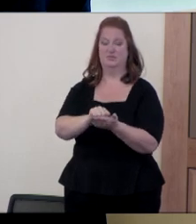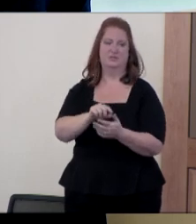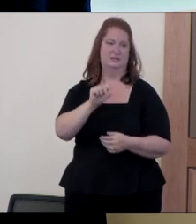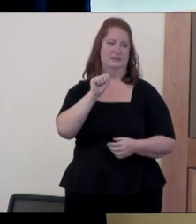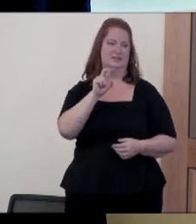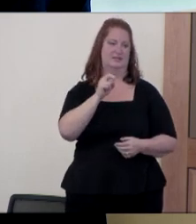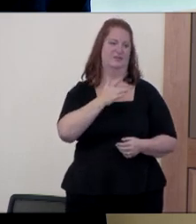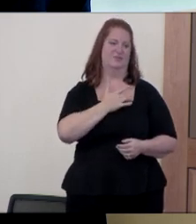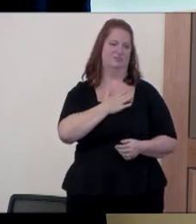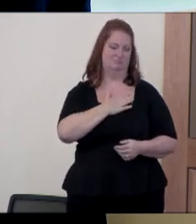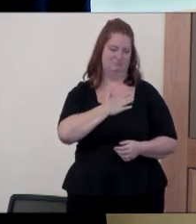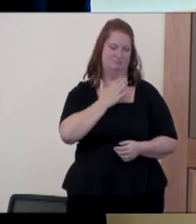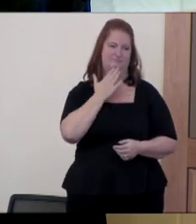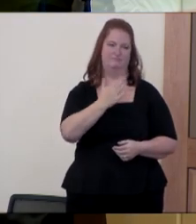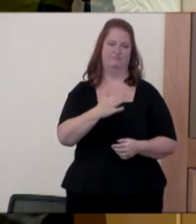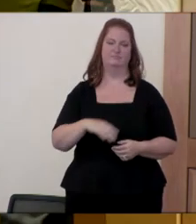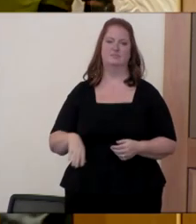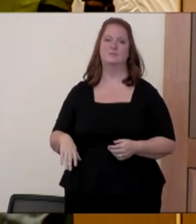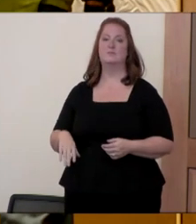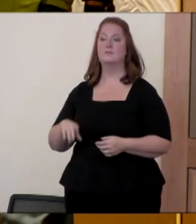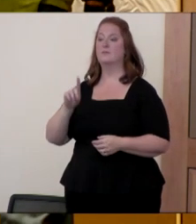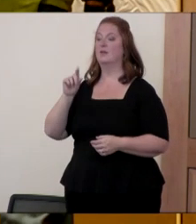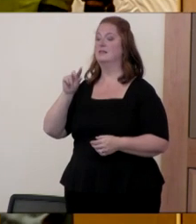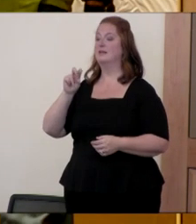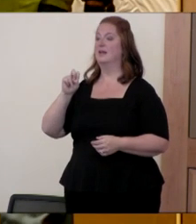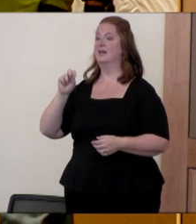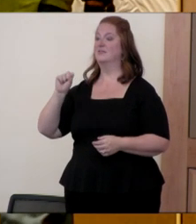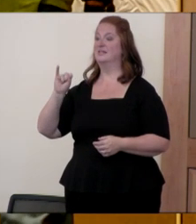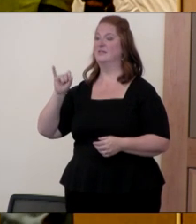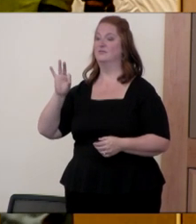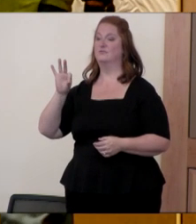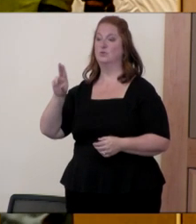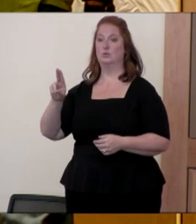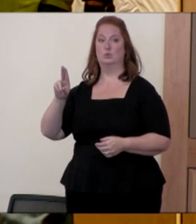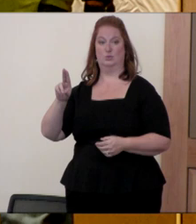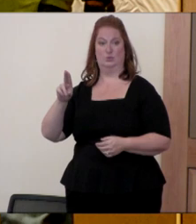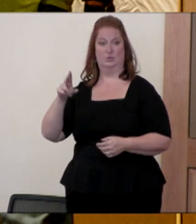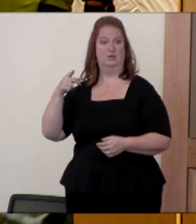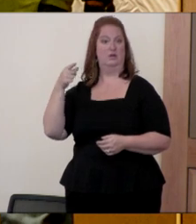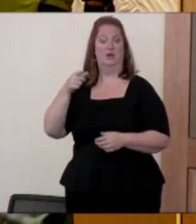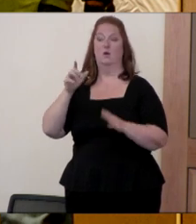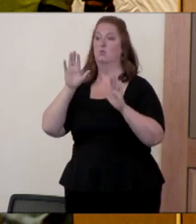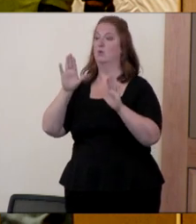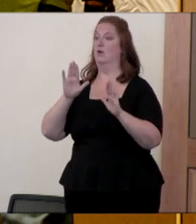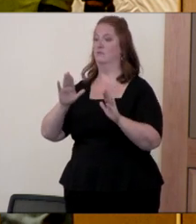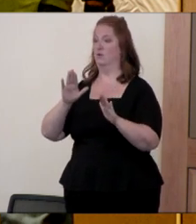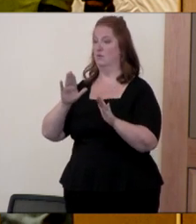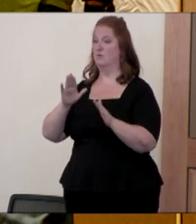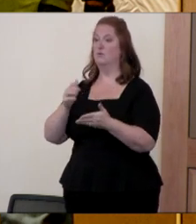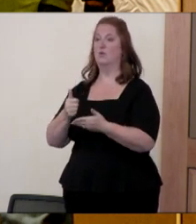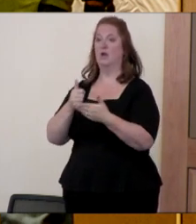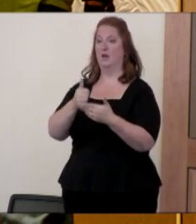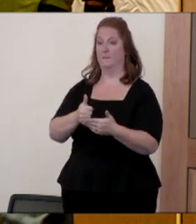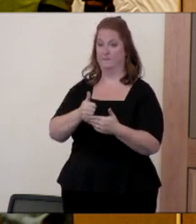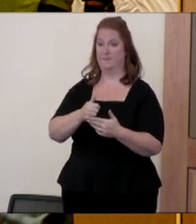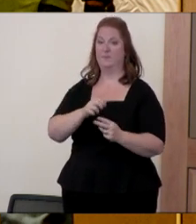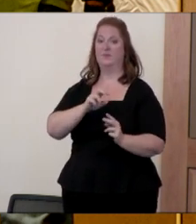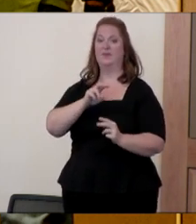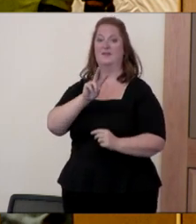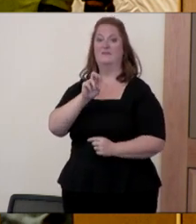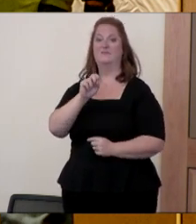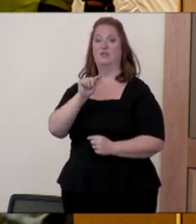of you. Or Dave Sifu and his stunning progress that's helping veterans to overcome what we